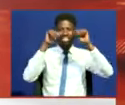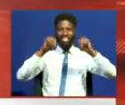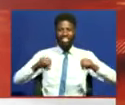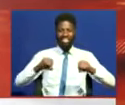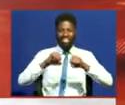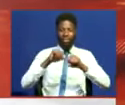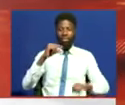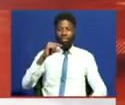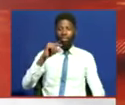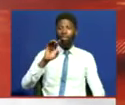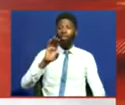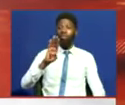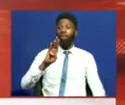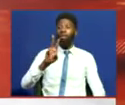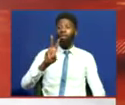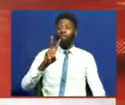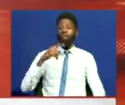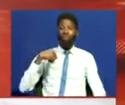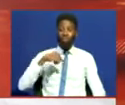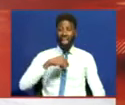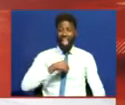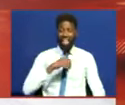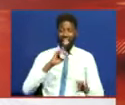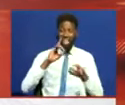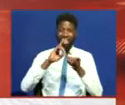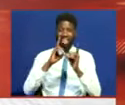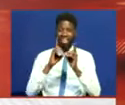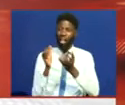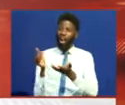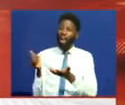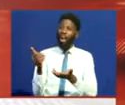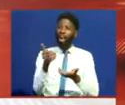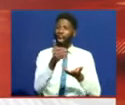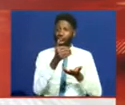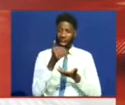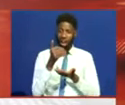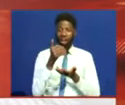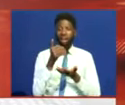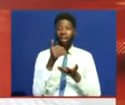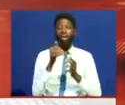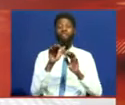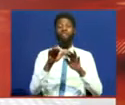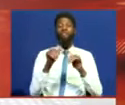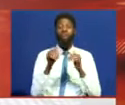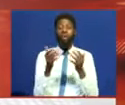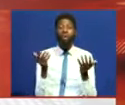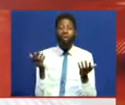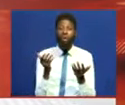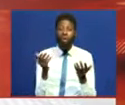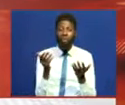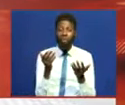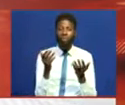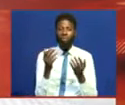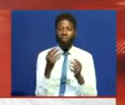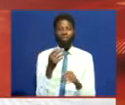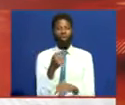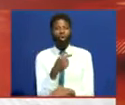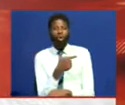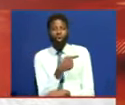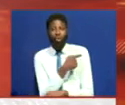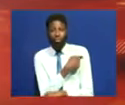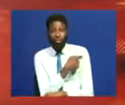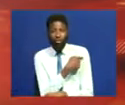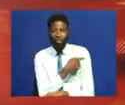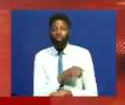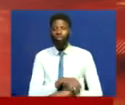be picking it from the hospitals, from the police, from any other arm of government. Now,